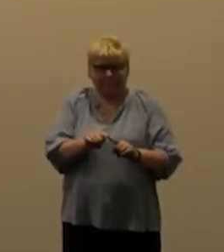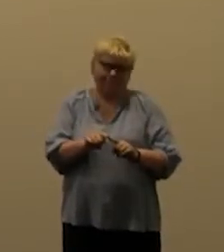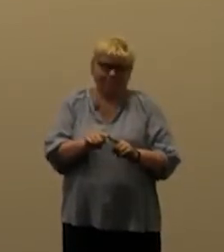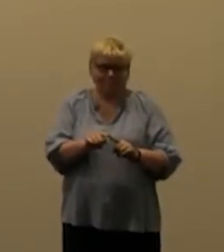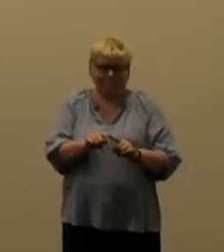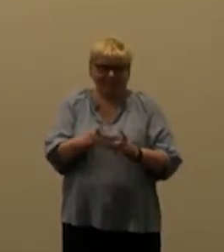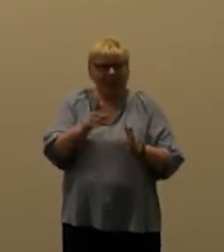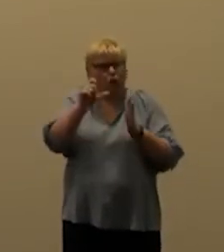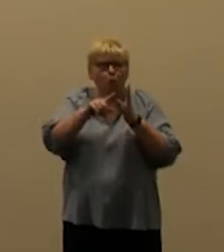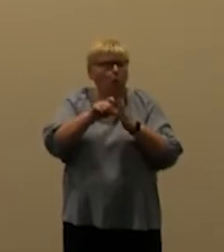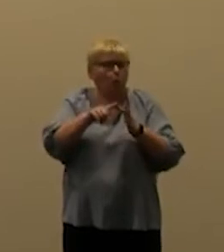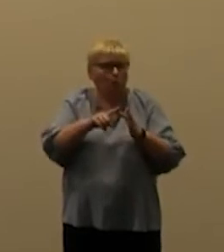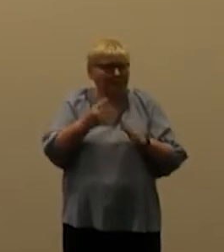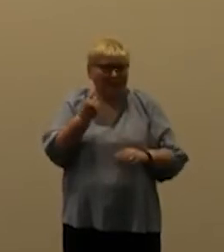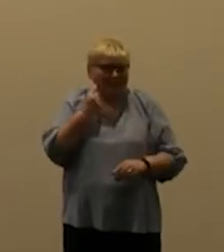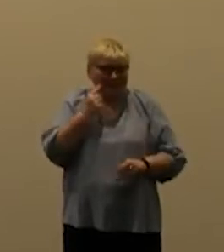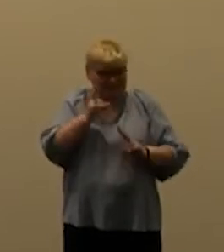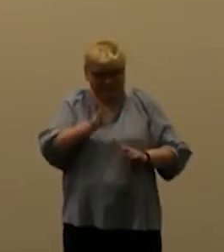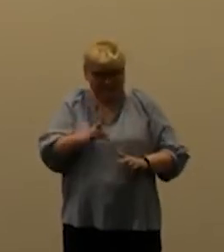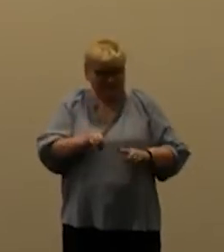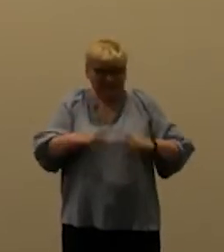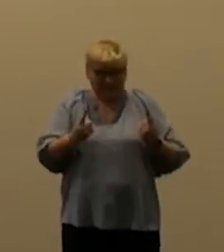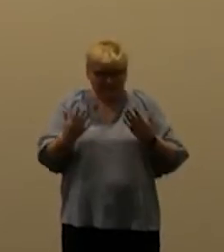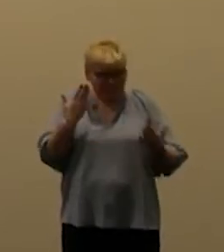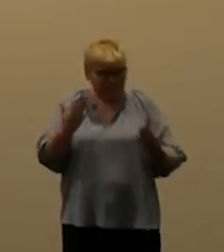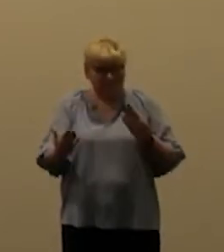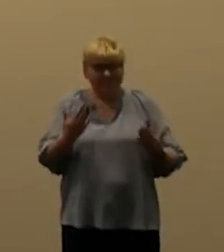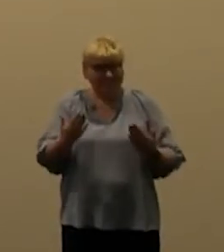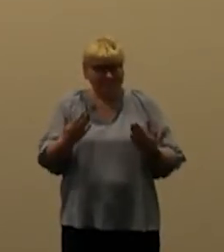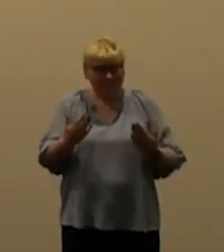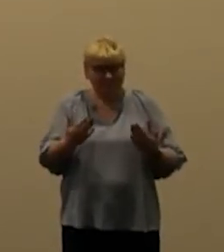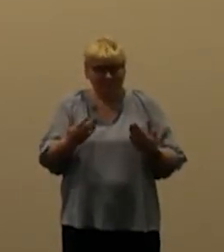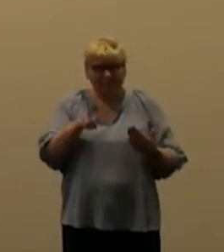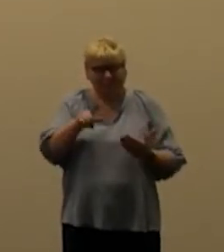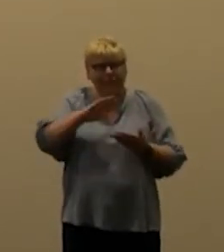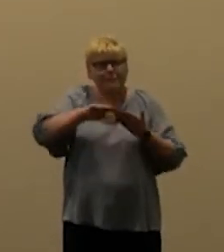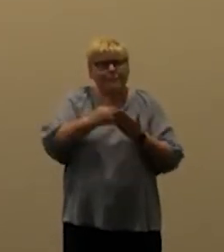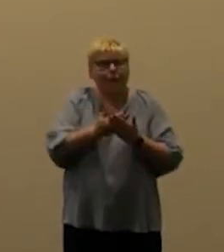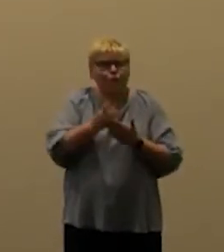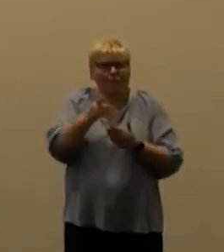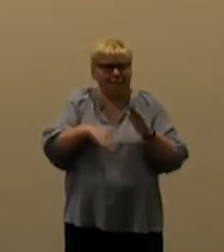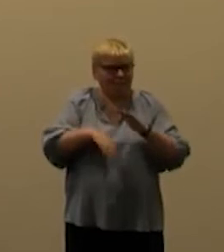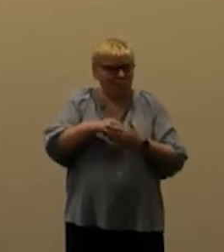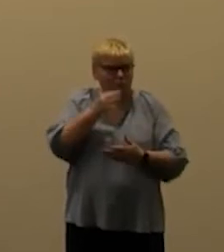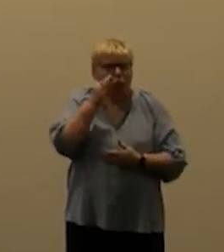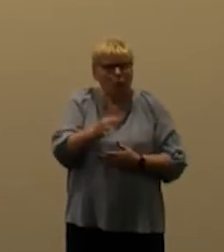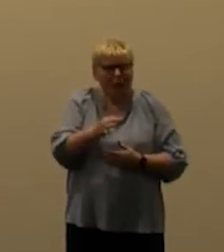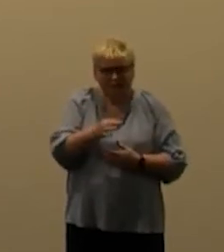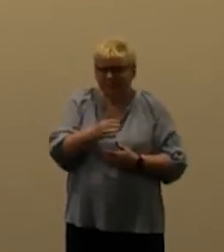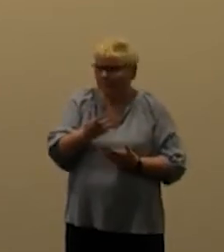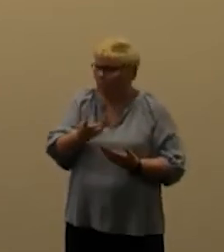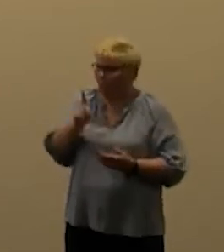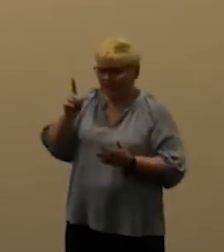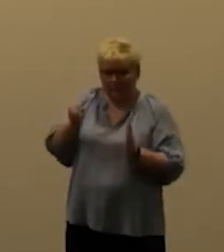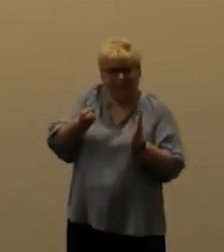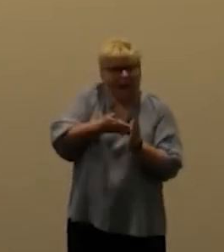it's just code. We can easily see the difference in kind of the text file, and that's going to be highlighted as part of that pull request. It's going to say we're changing this value